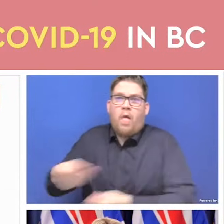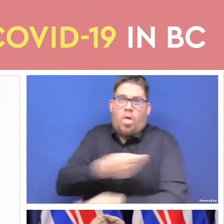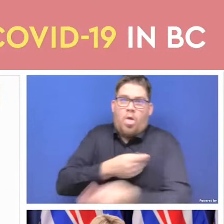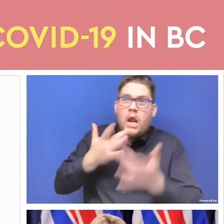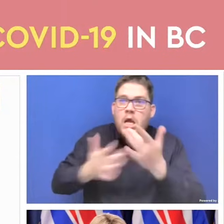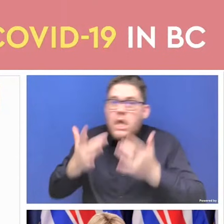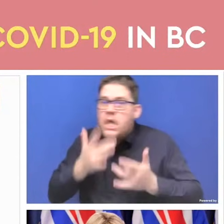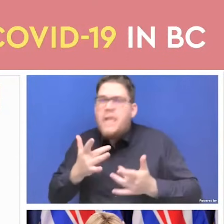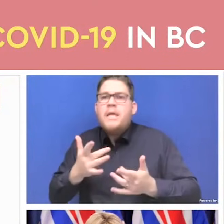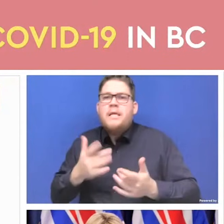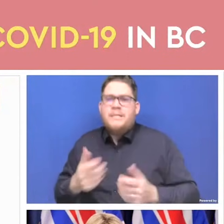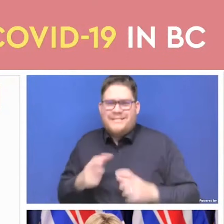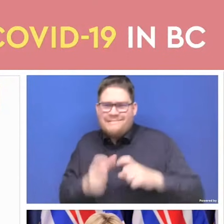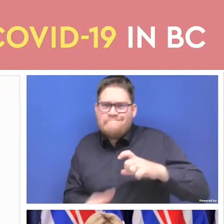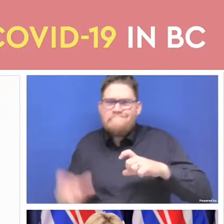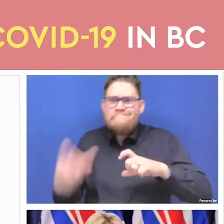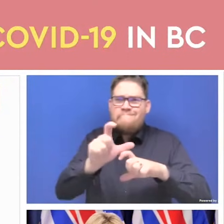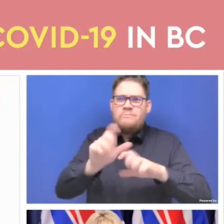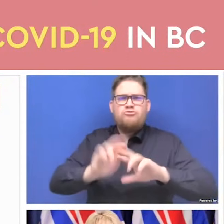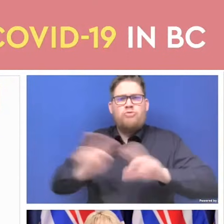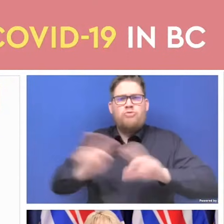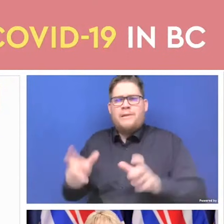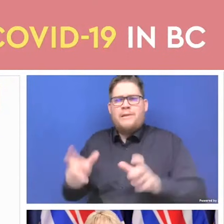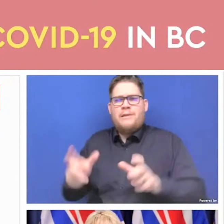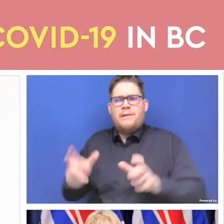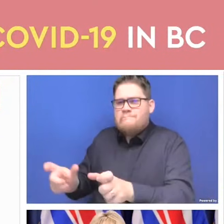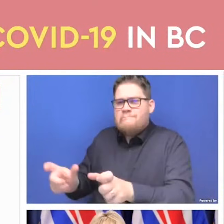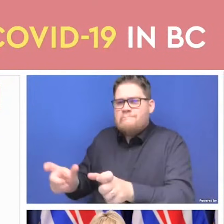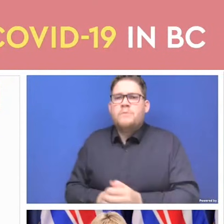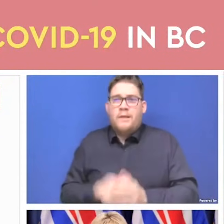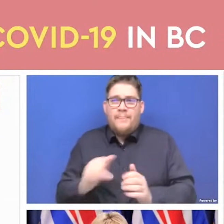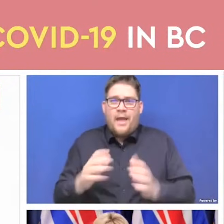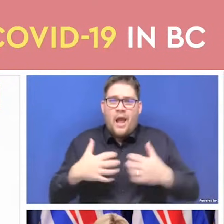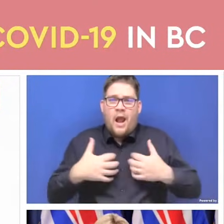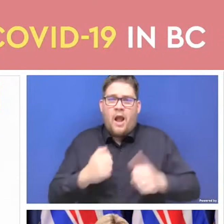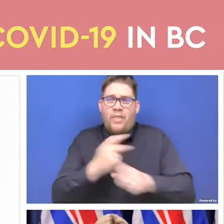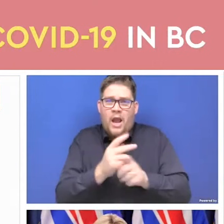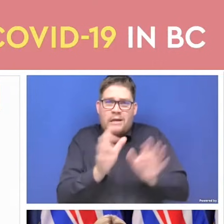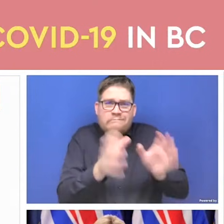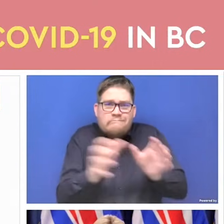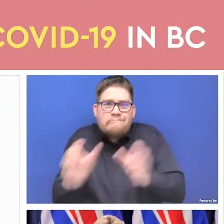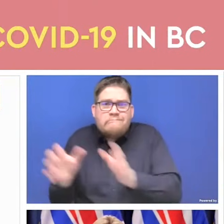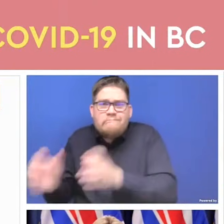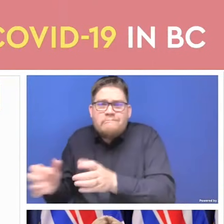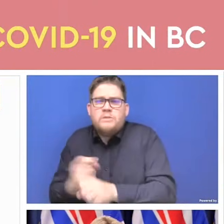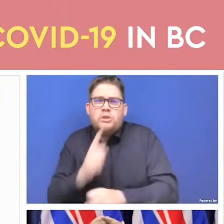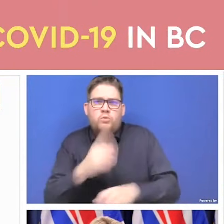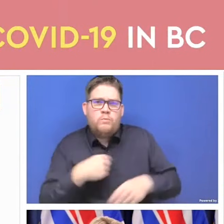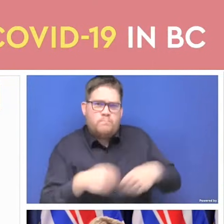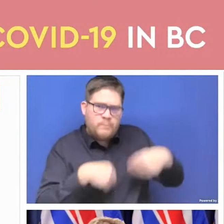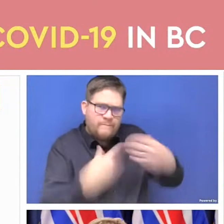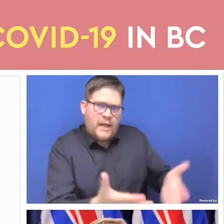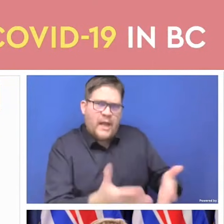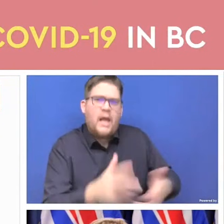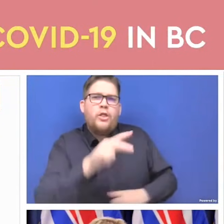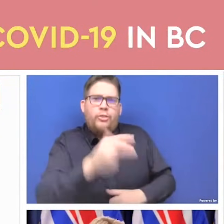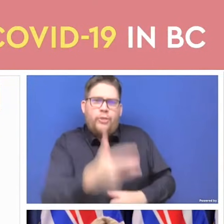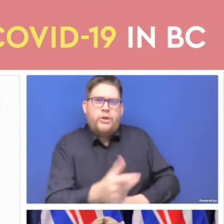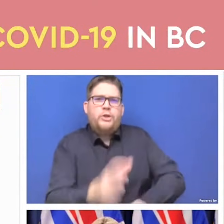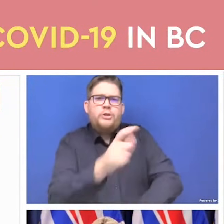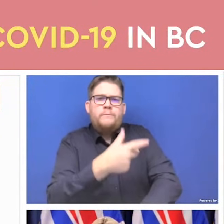So these small group of priority groups, we will be starting this very soon, and I'll be turning it over in a minute